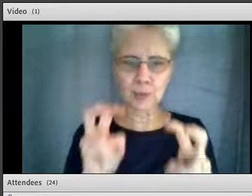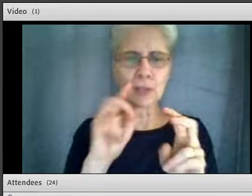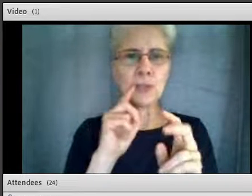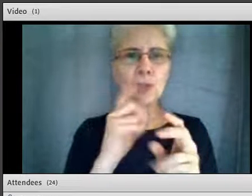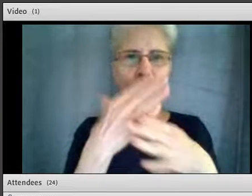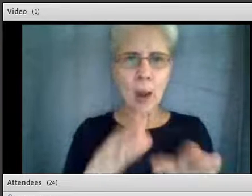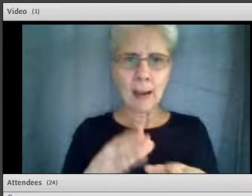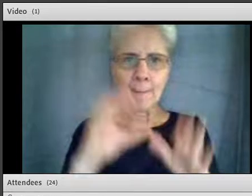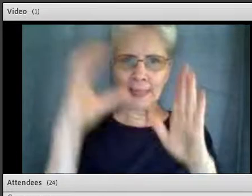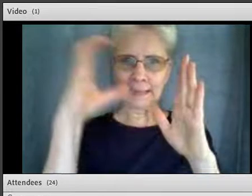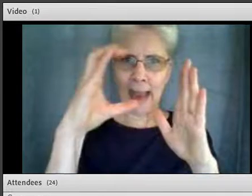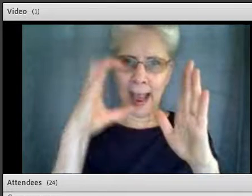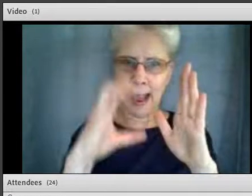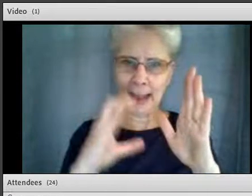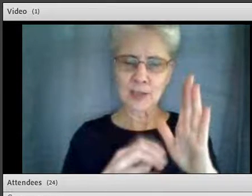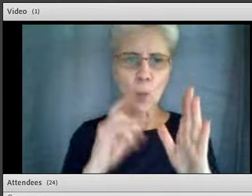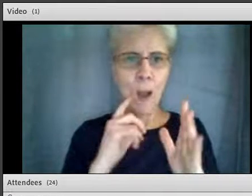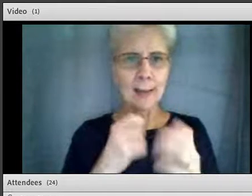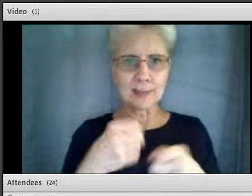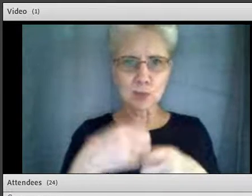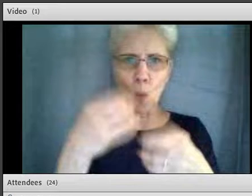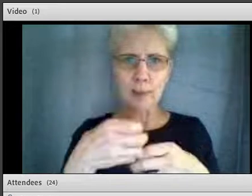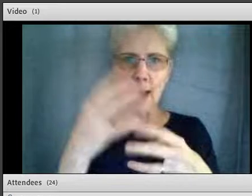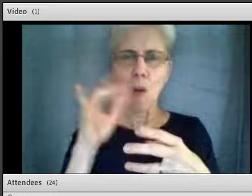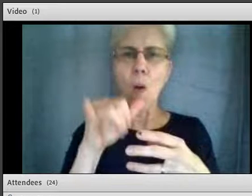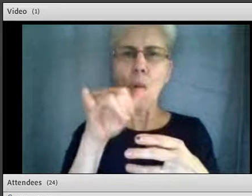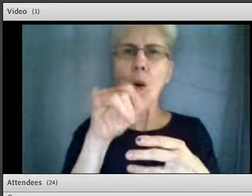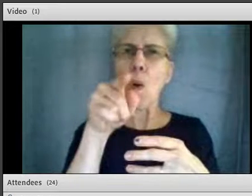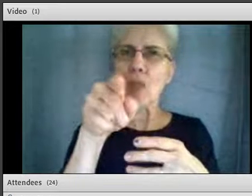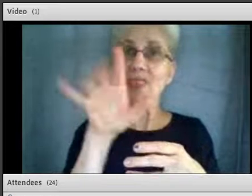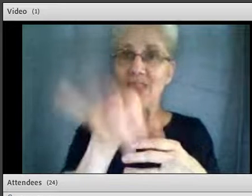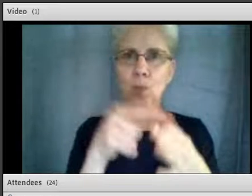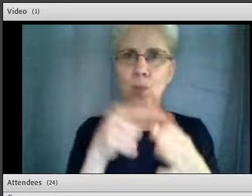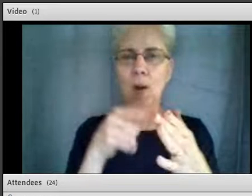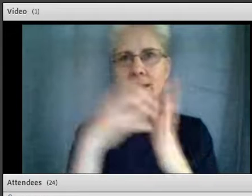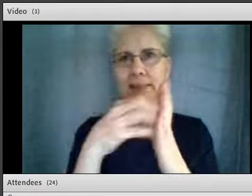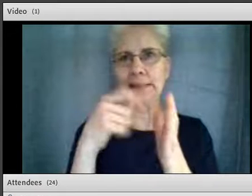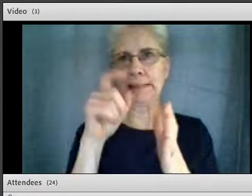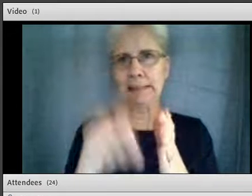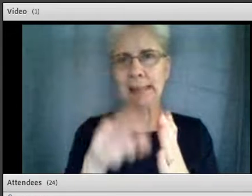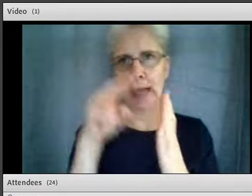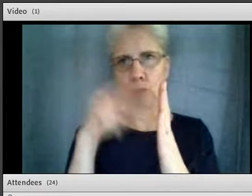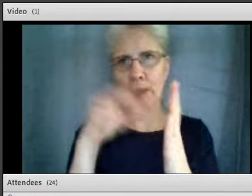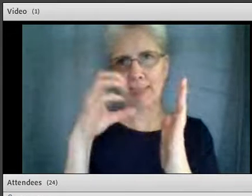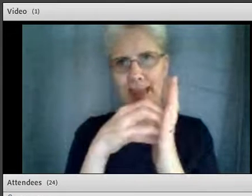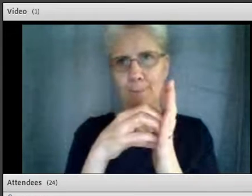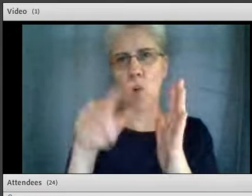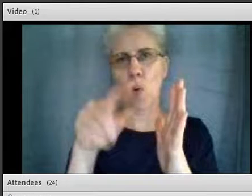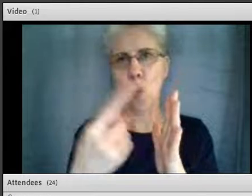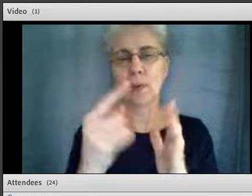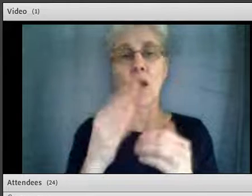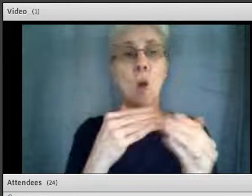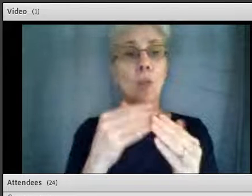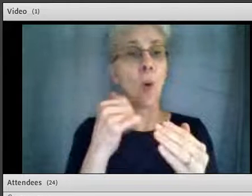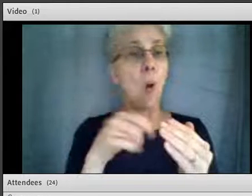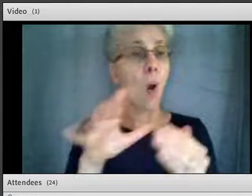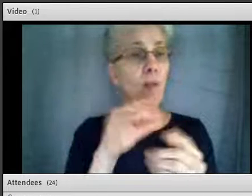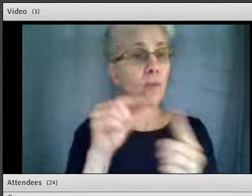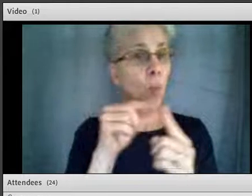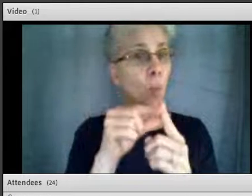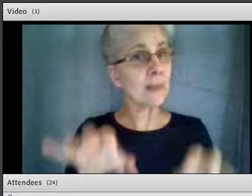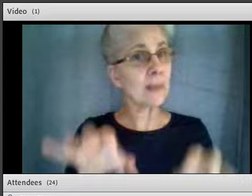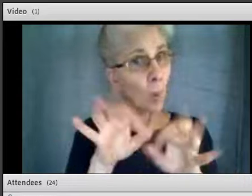scroll down and I can just go, oh, here's the section I need, and read that section. Although every one of your words is amazing, people don't want to read every